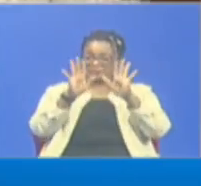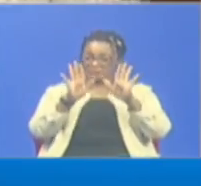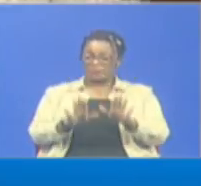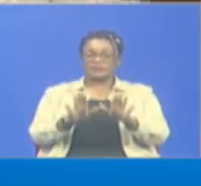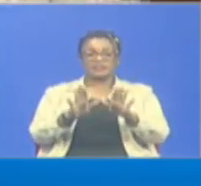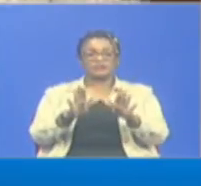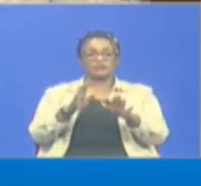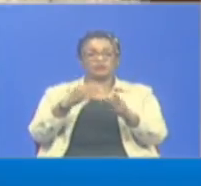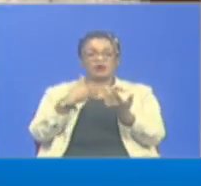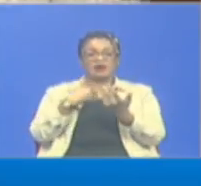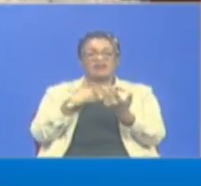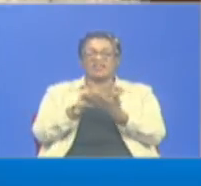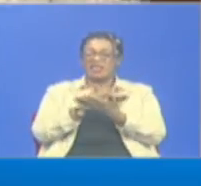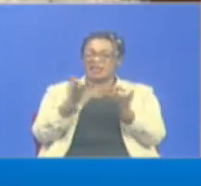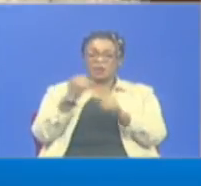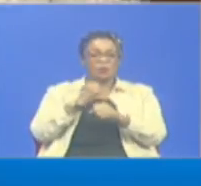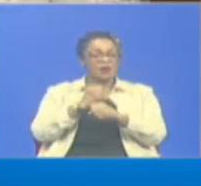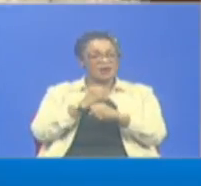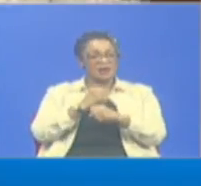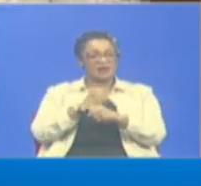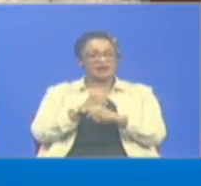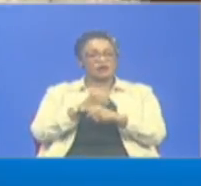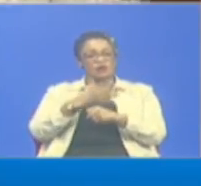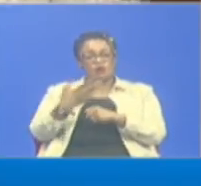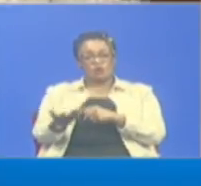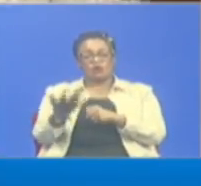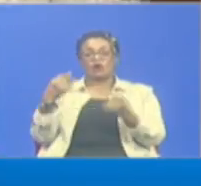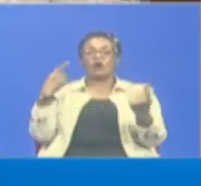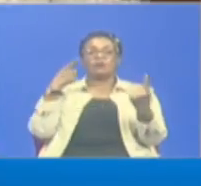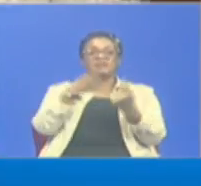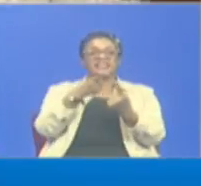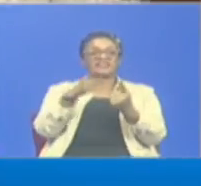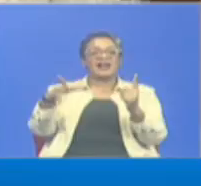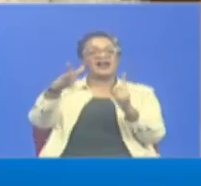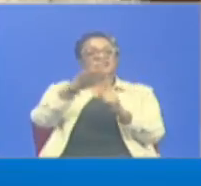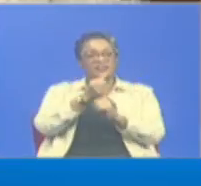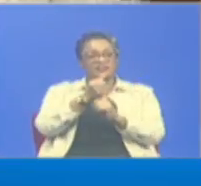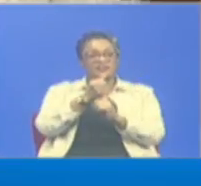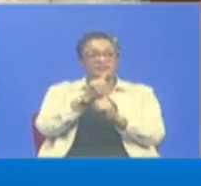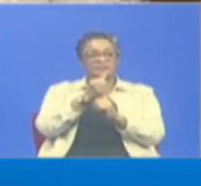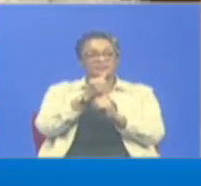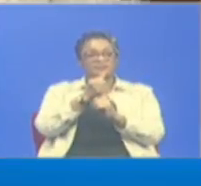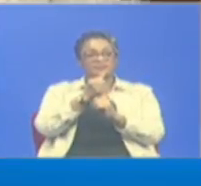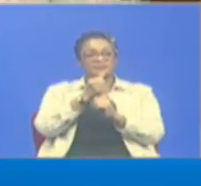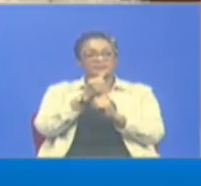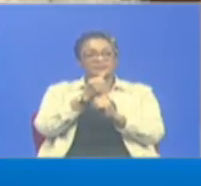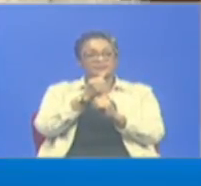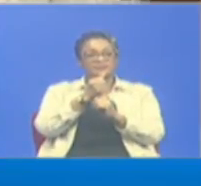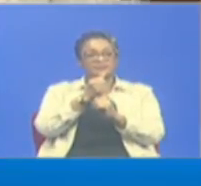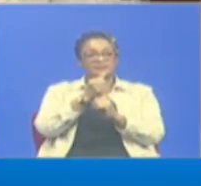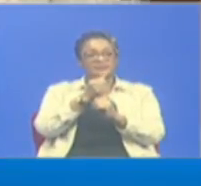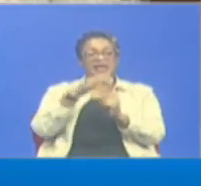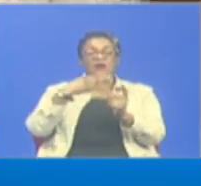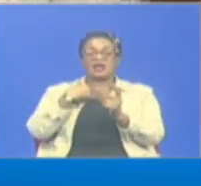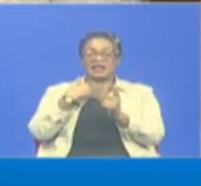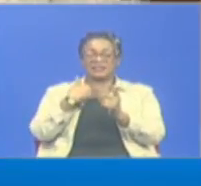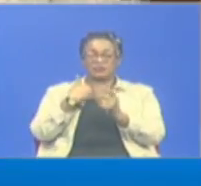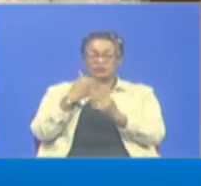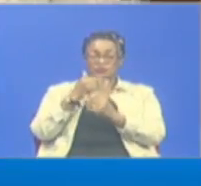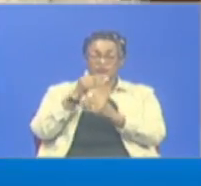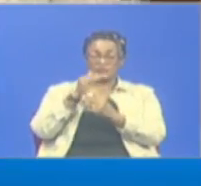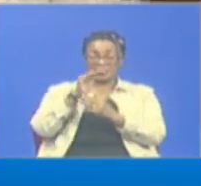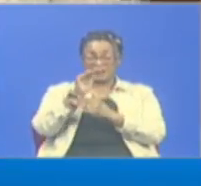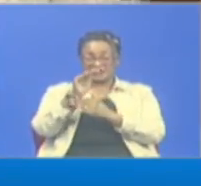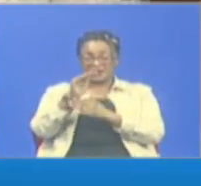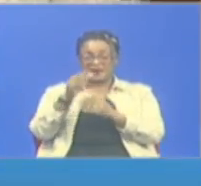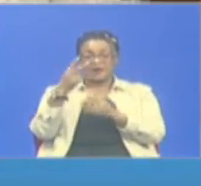any work done or getting any objective achieved. And I would like to let the viewers and the panelists know